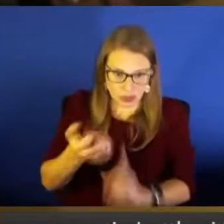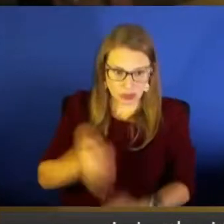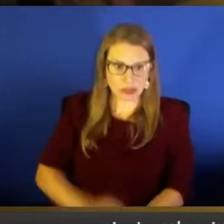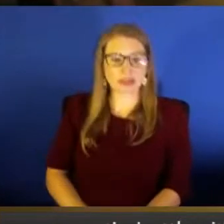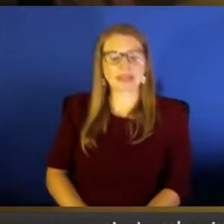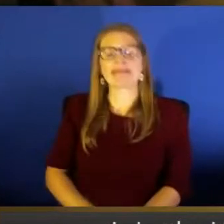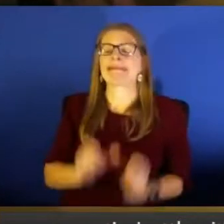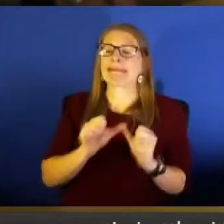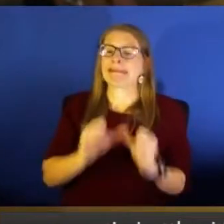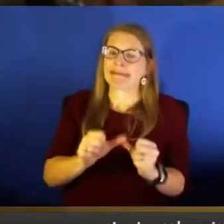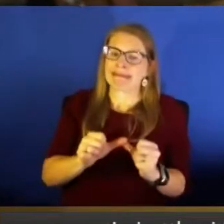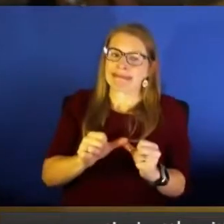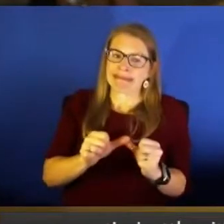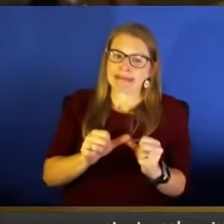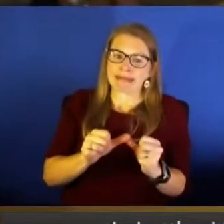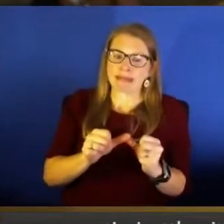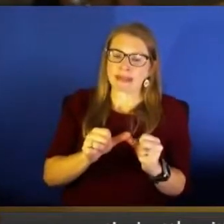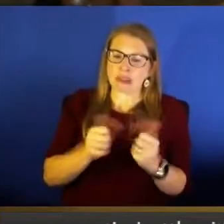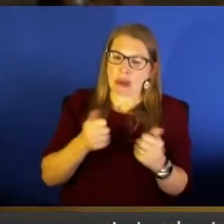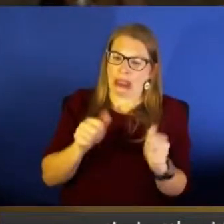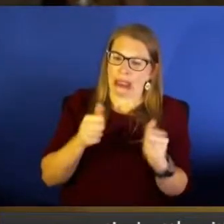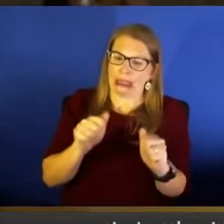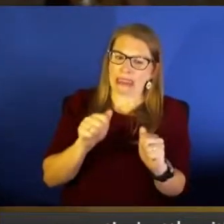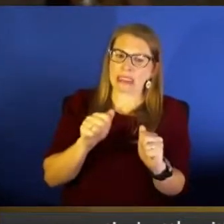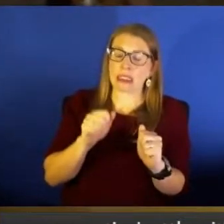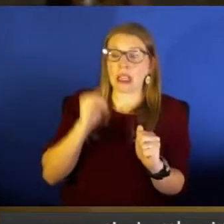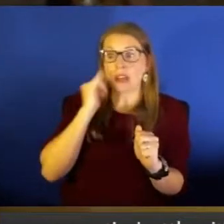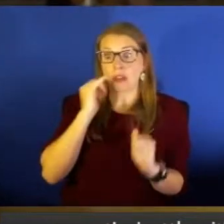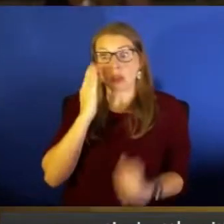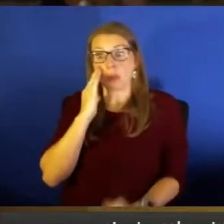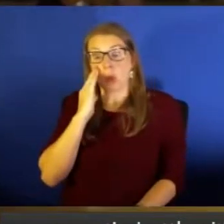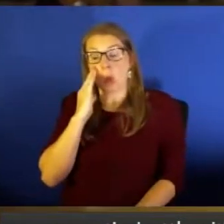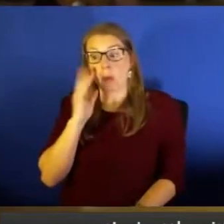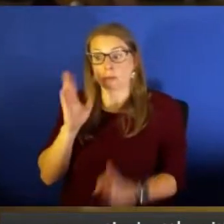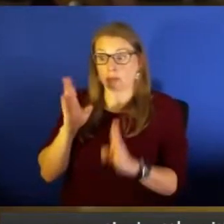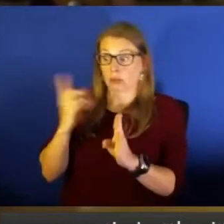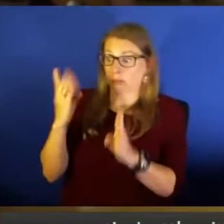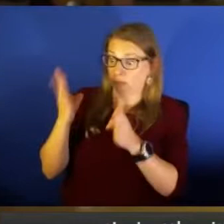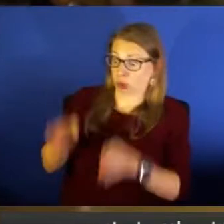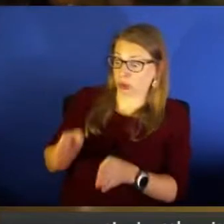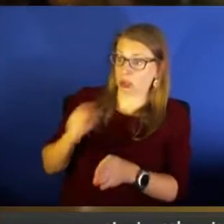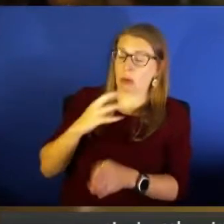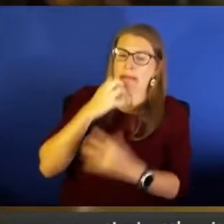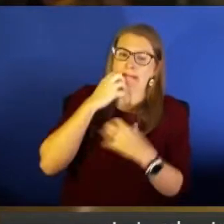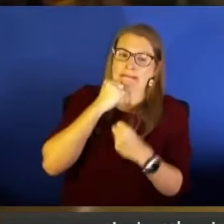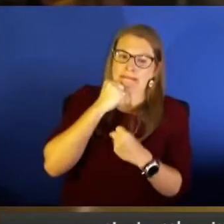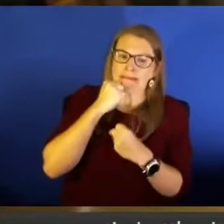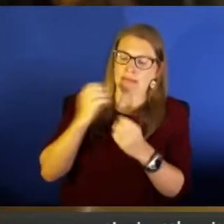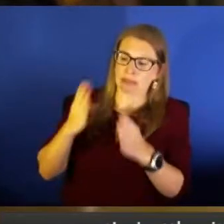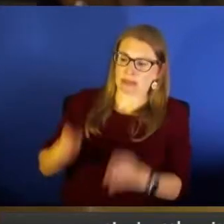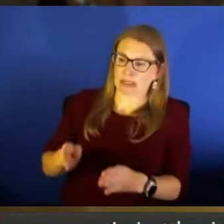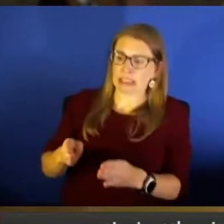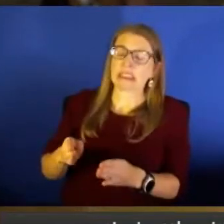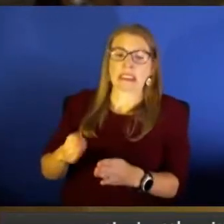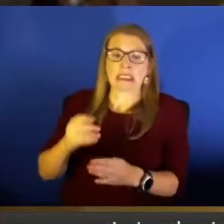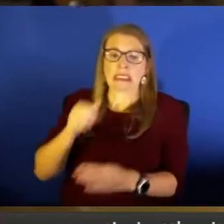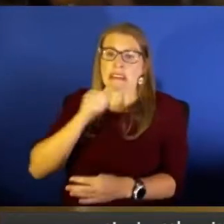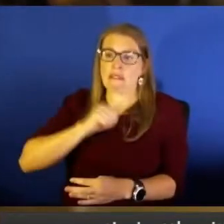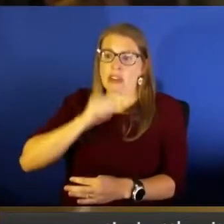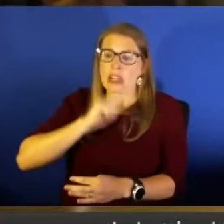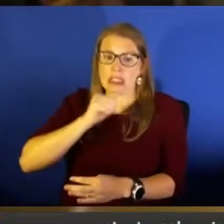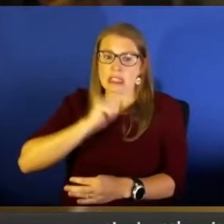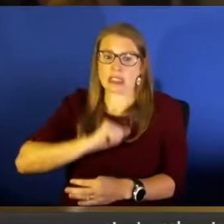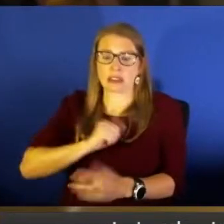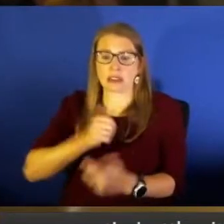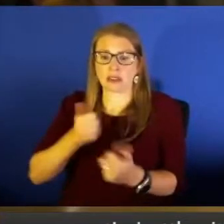trying, encourage folks that you know or love who may be suffering to keep trying, and make sure that you reach out to organizations like us at the